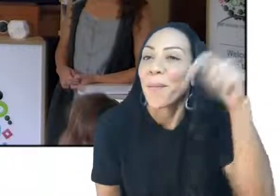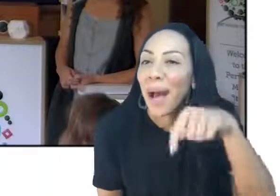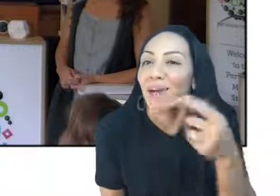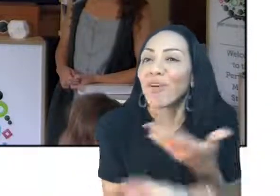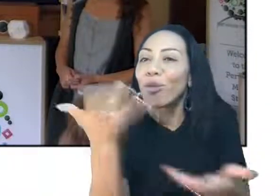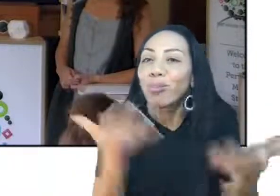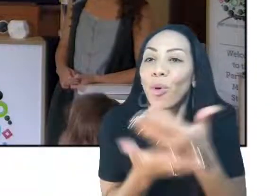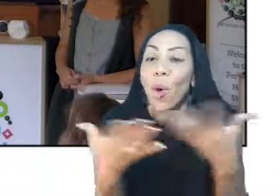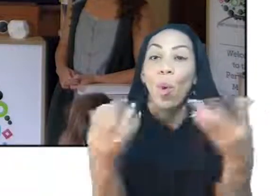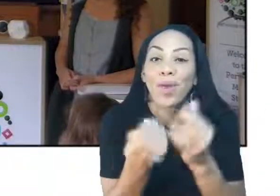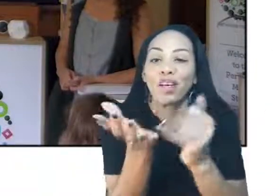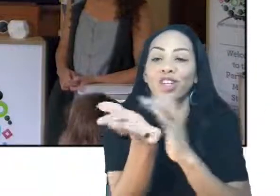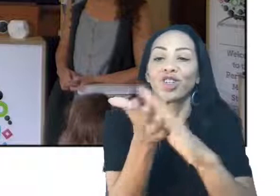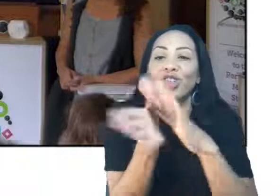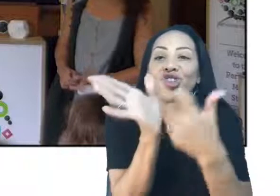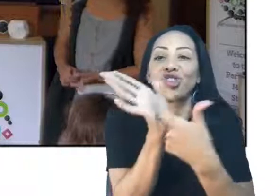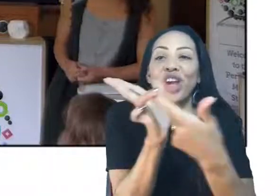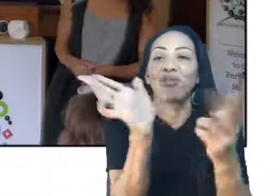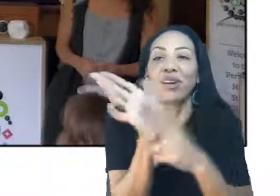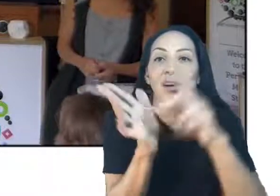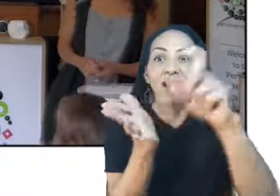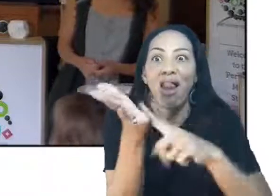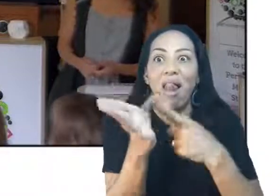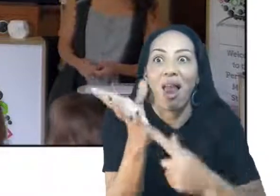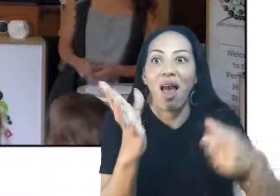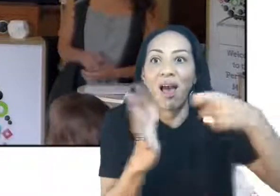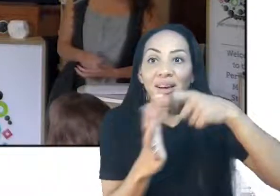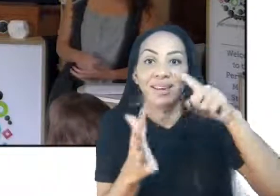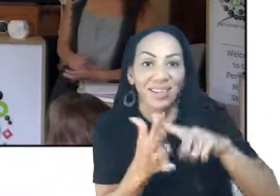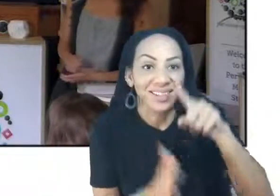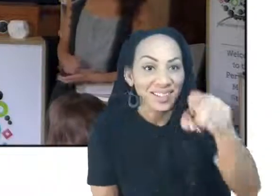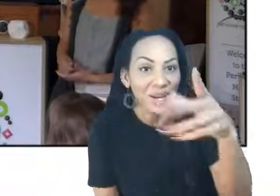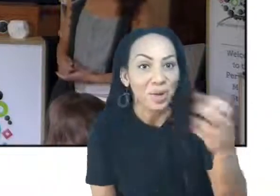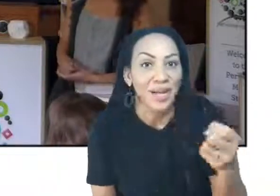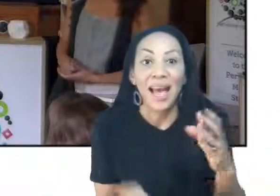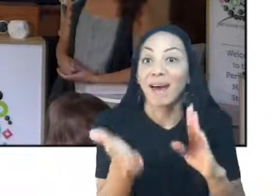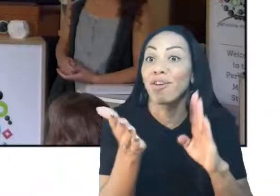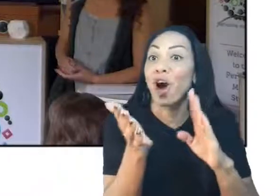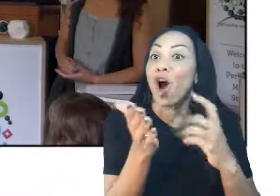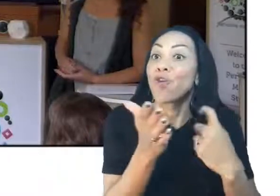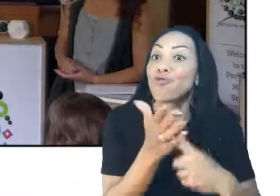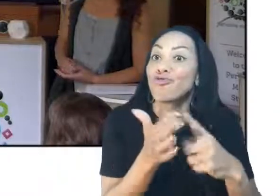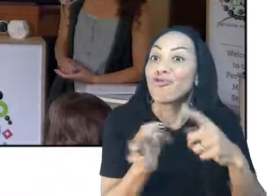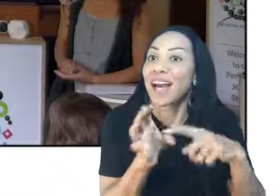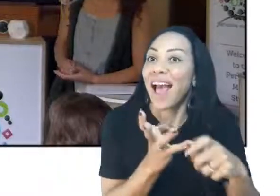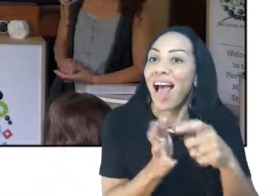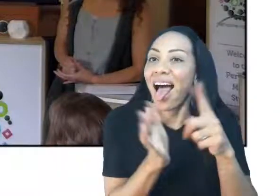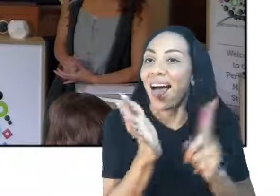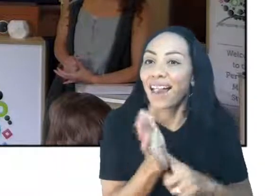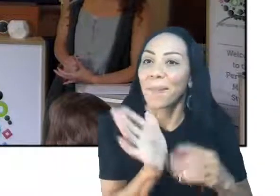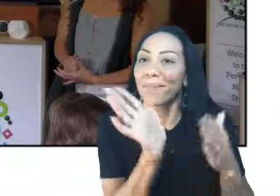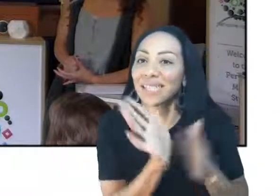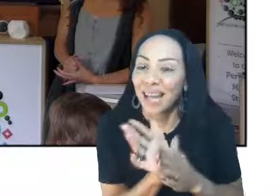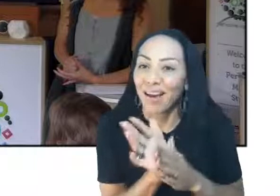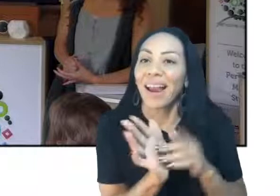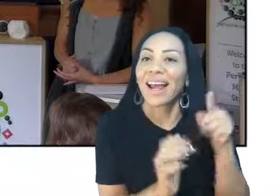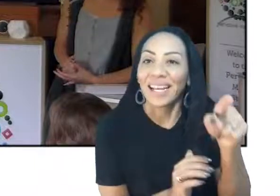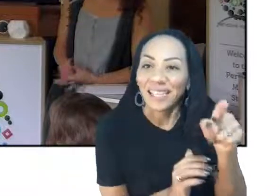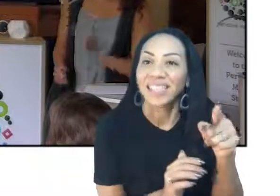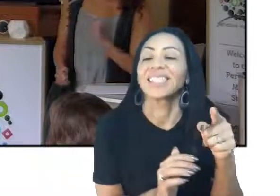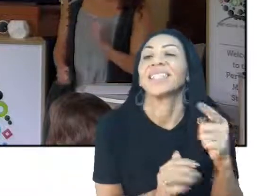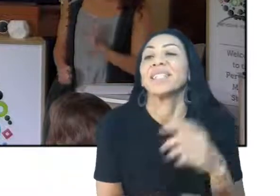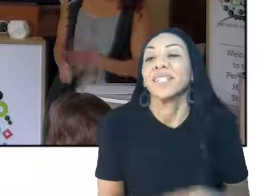But today, our speaker is Raquel Meseguer. Raquel is a Bristol-based disabled artist who works with rest